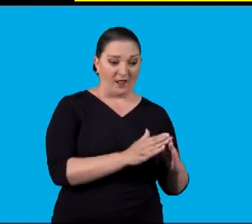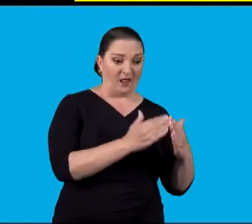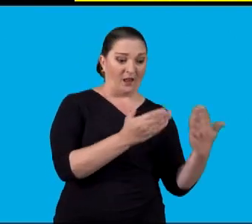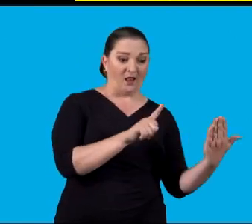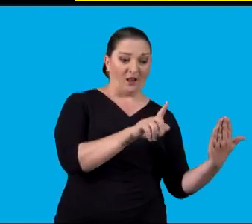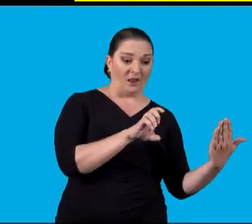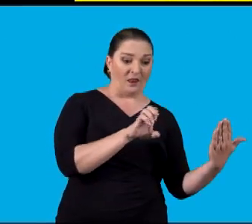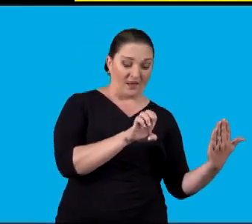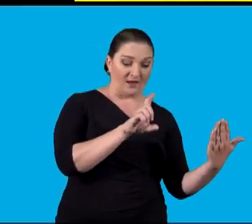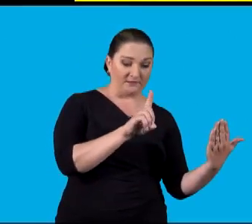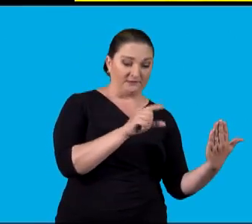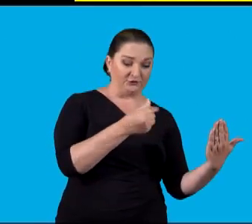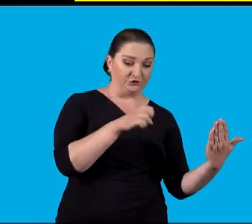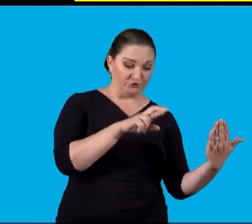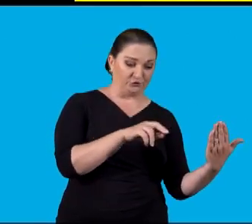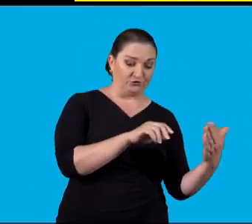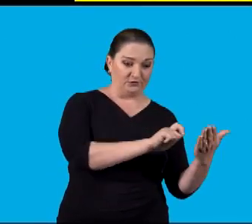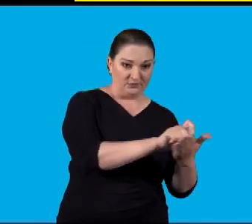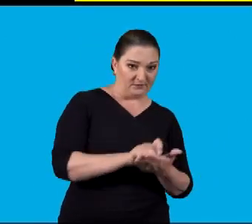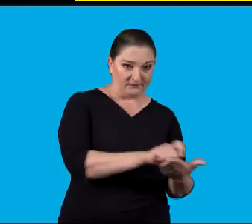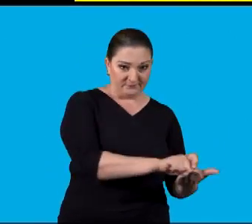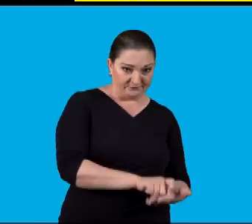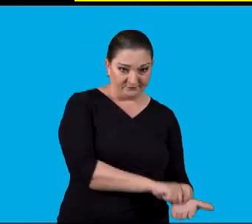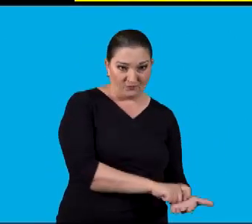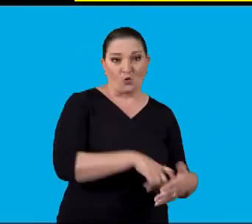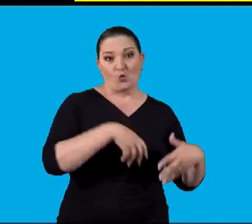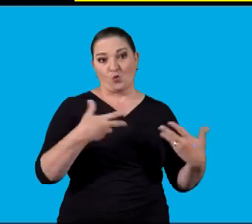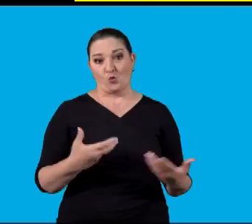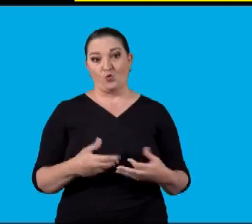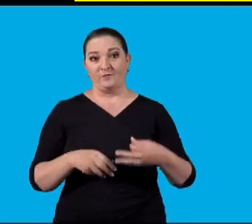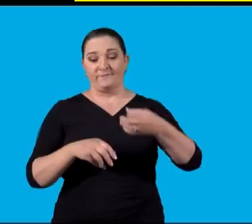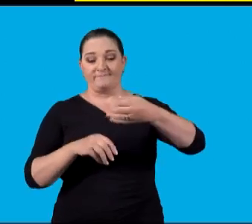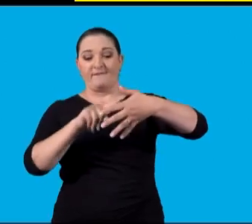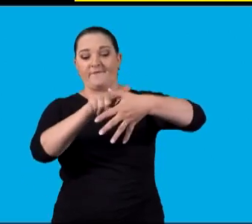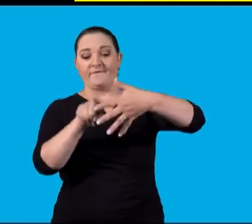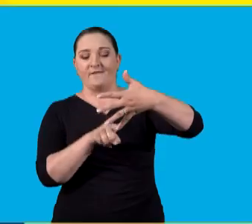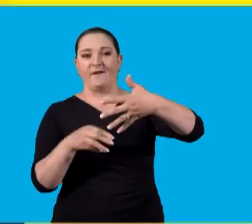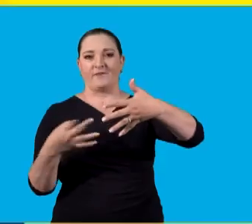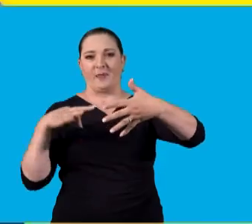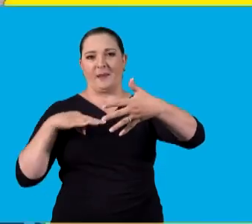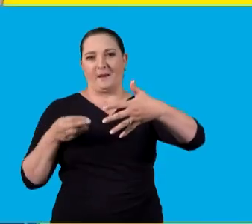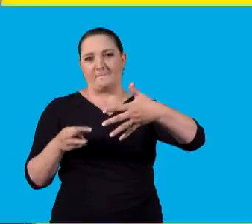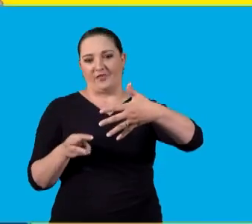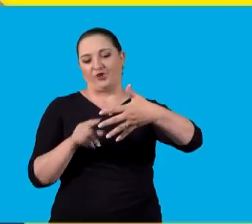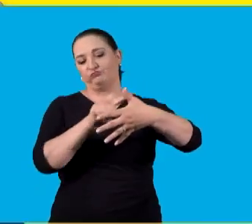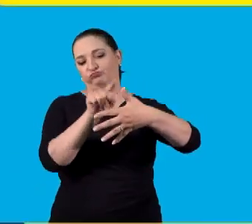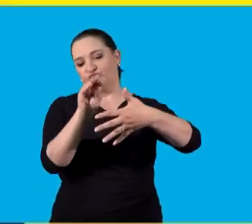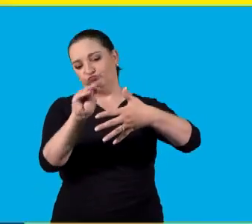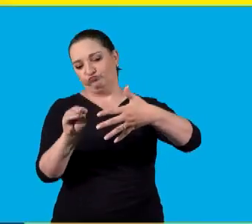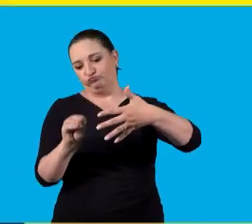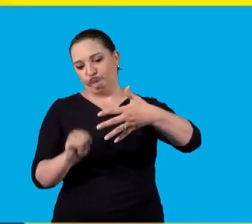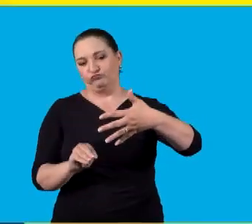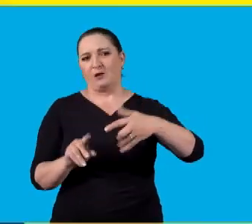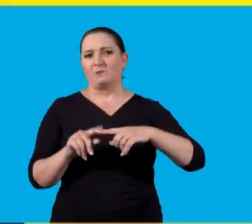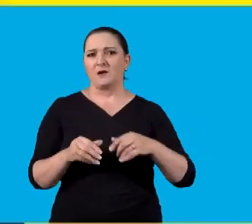ledger account, you still get the same amount. If you use the 5-finger method, you still get the same amount. There are other methods as